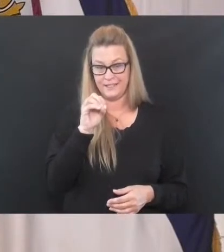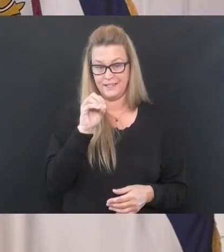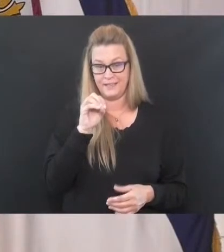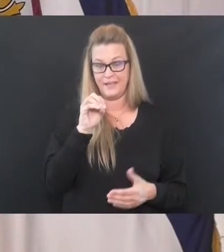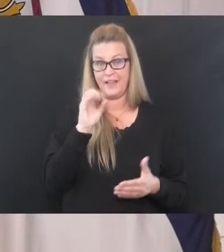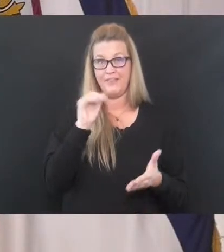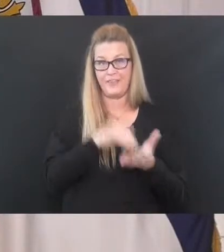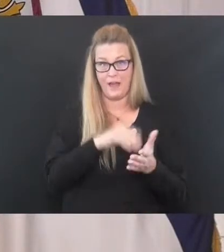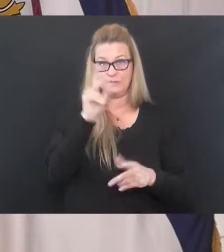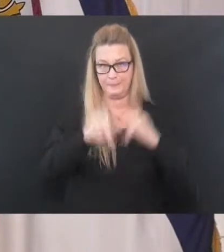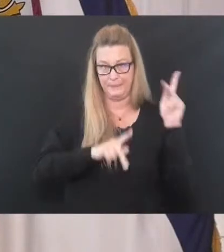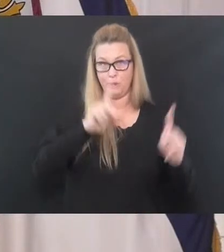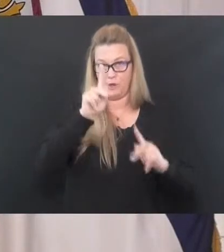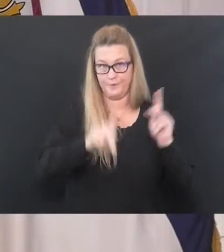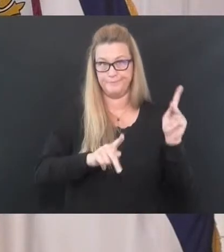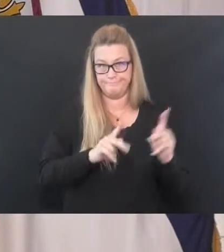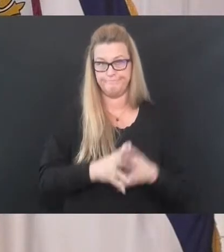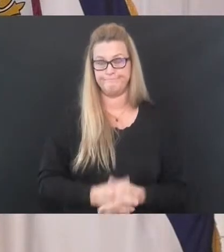380,000 people.